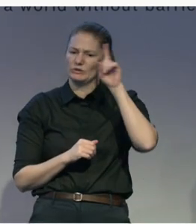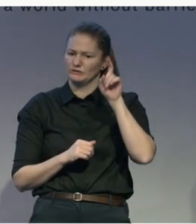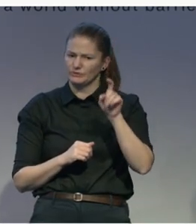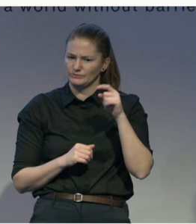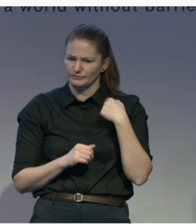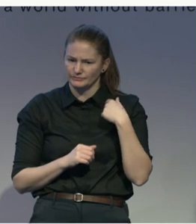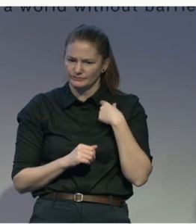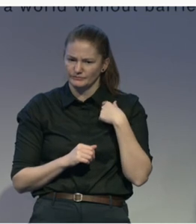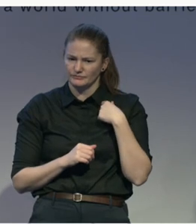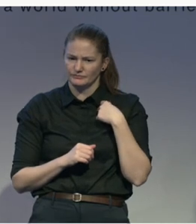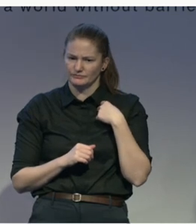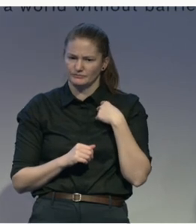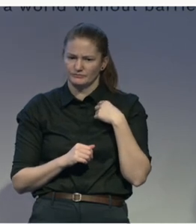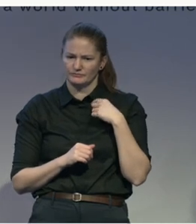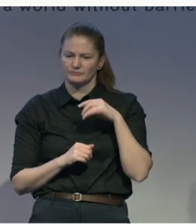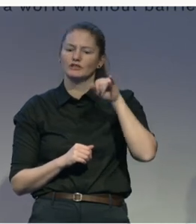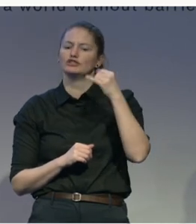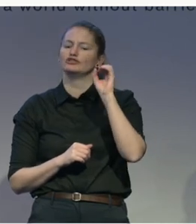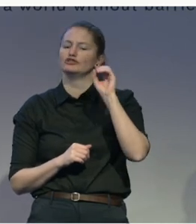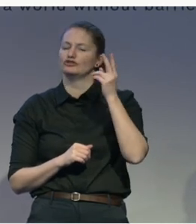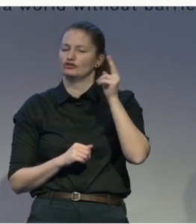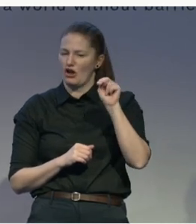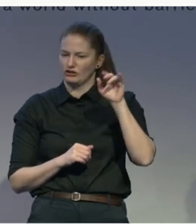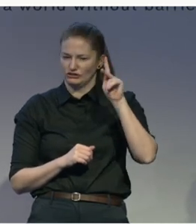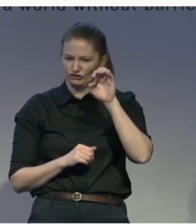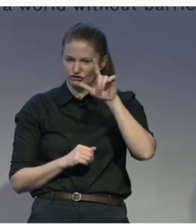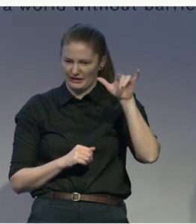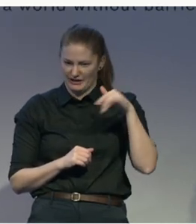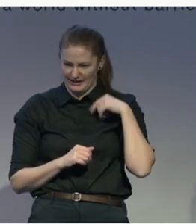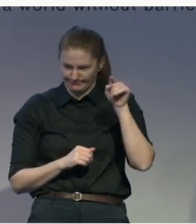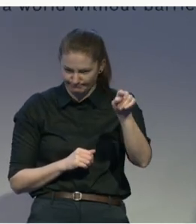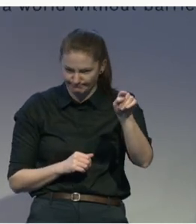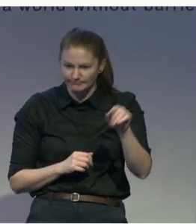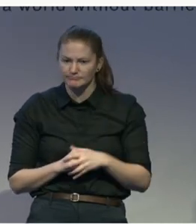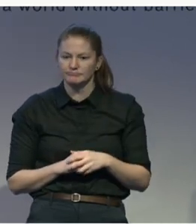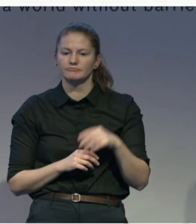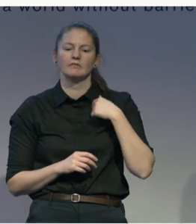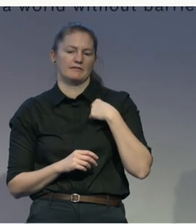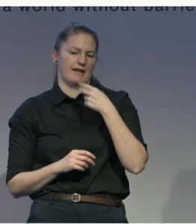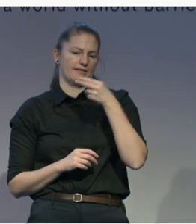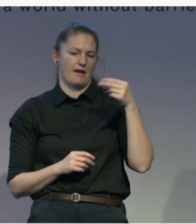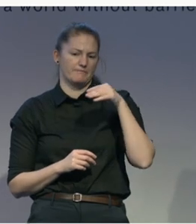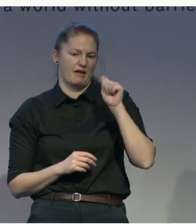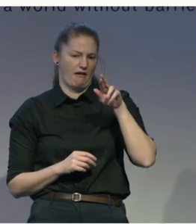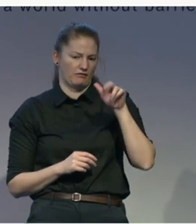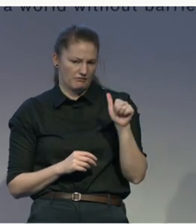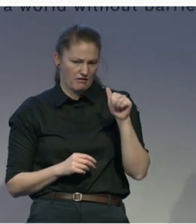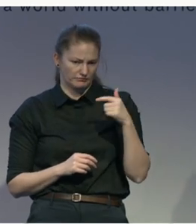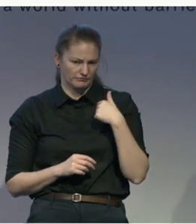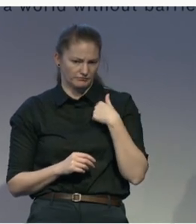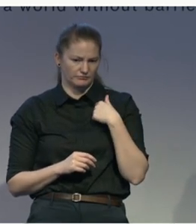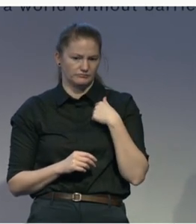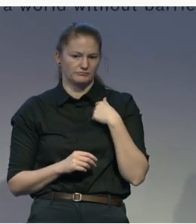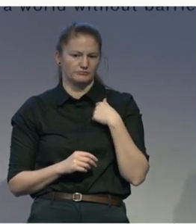John Kelly. Yeah. My name is Tamara Cunningham. I'm from New Jersey City University, and I oversee the